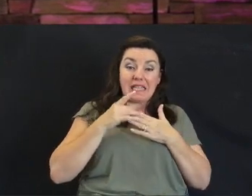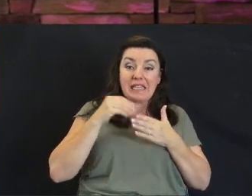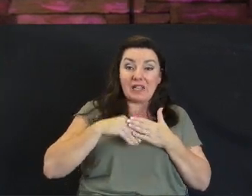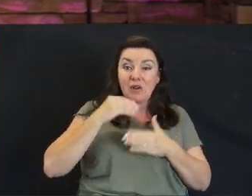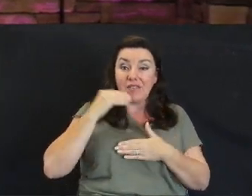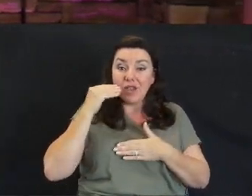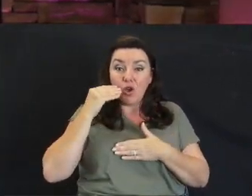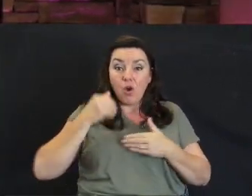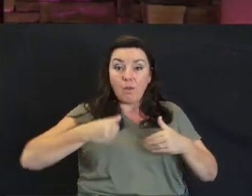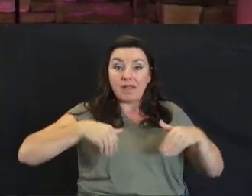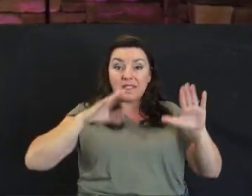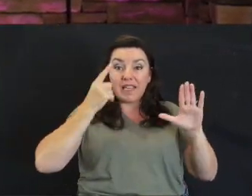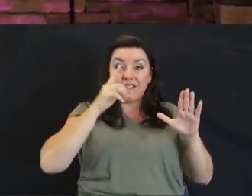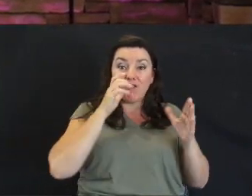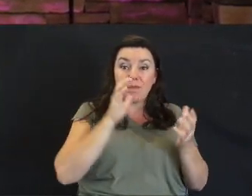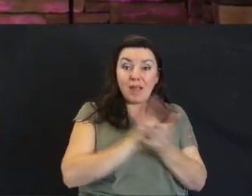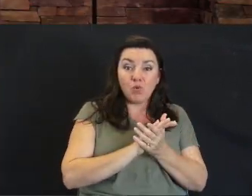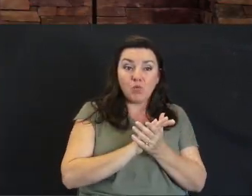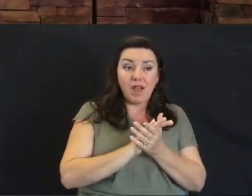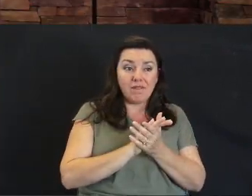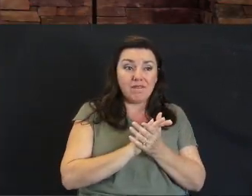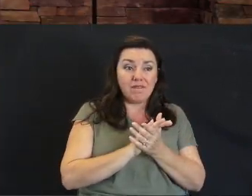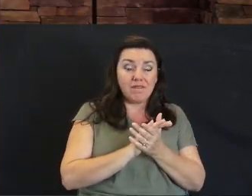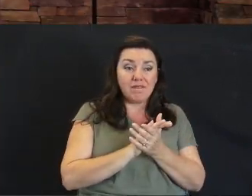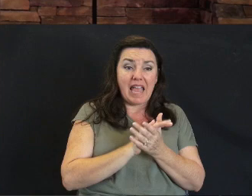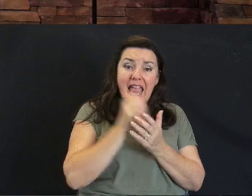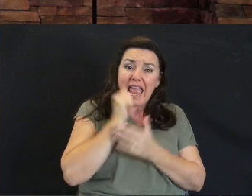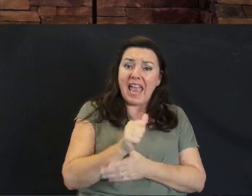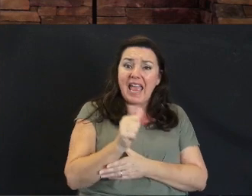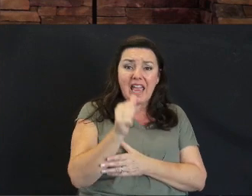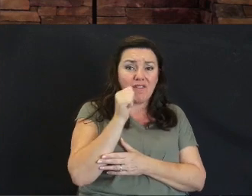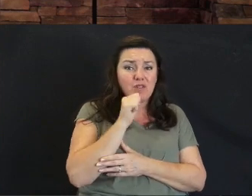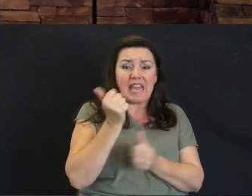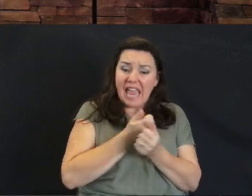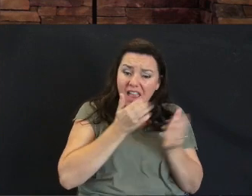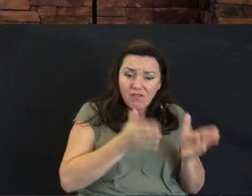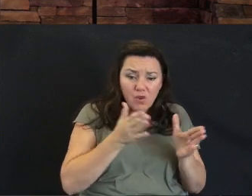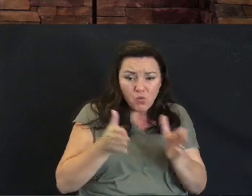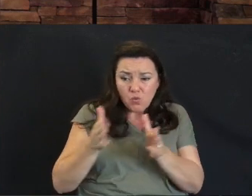be Sacrificing for my wife Radically Every day In every way